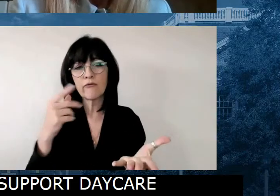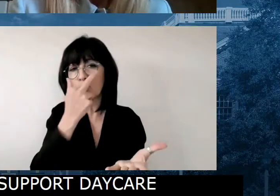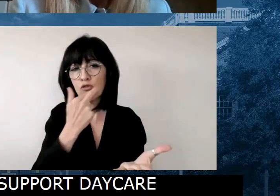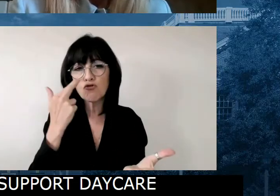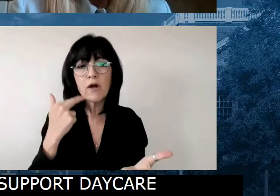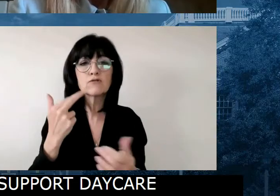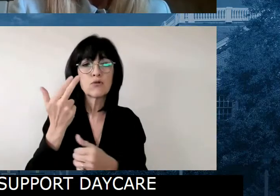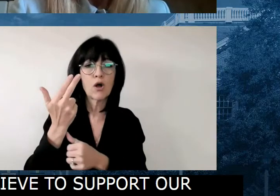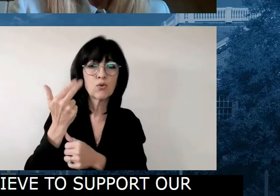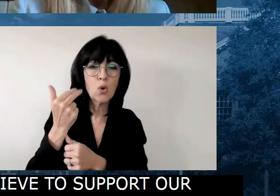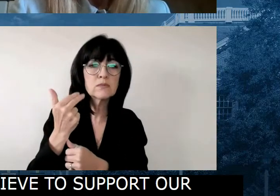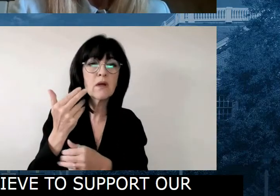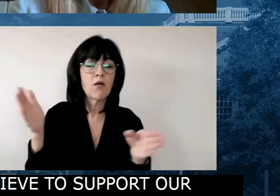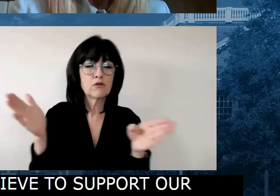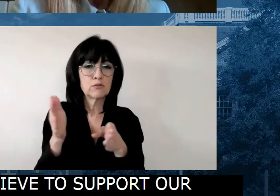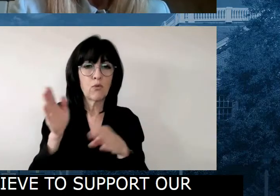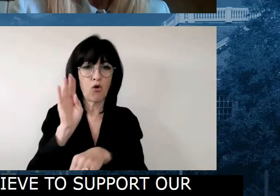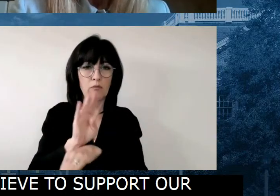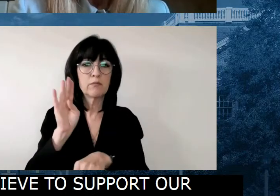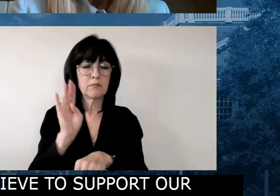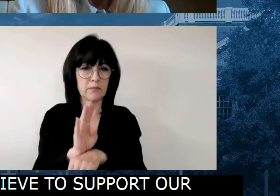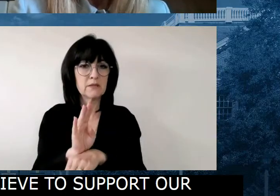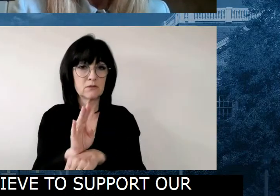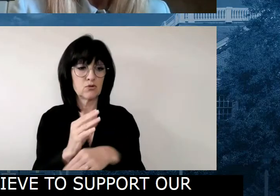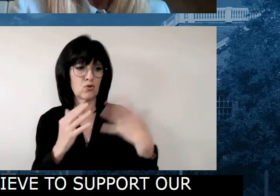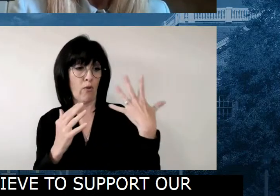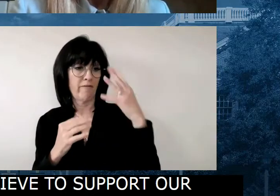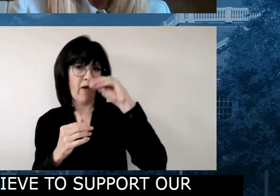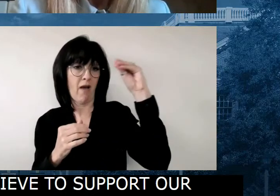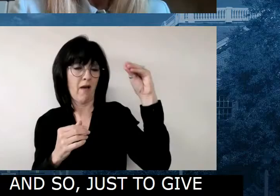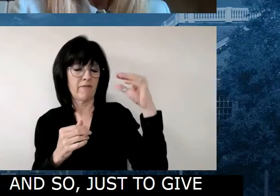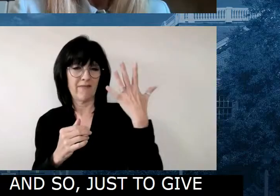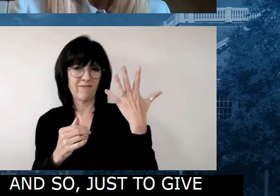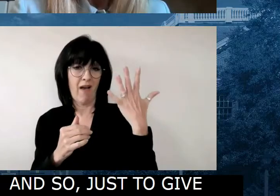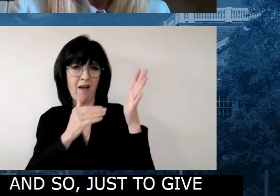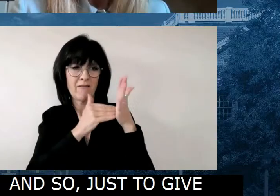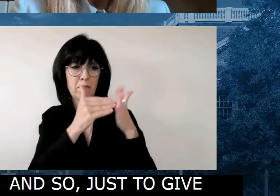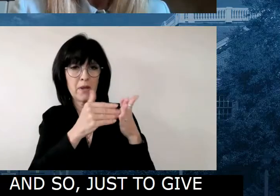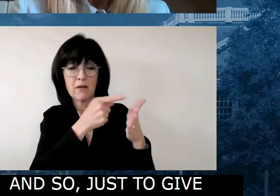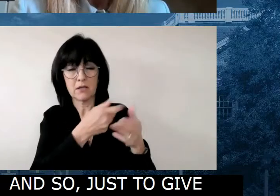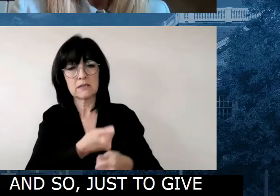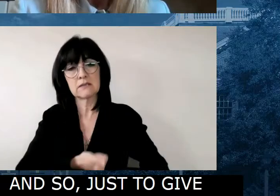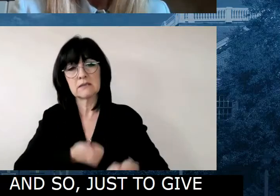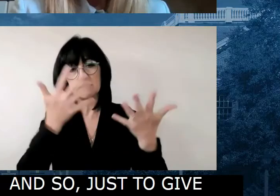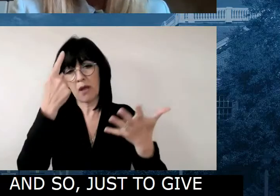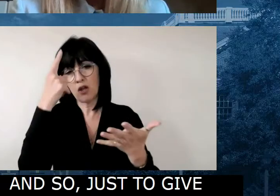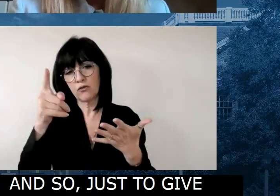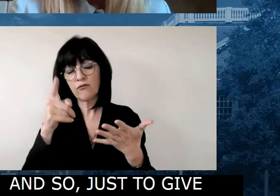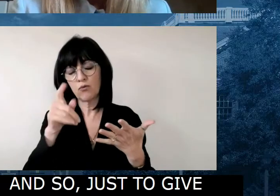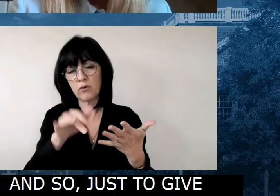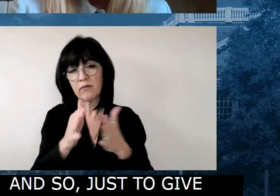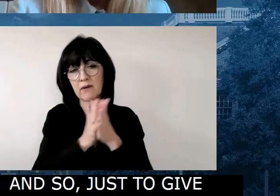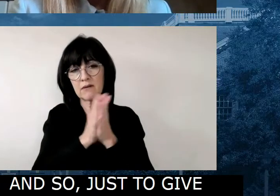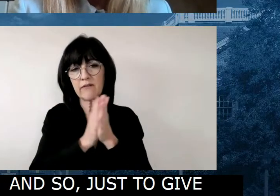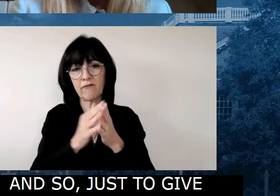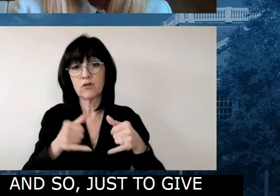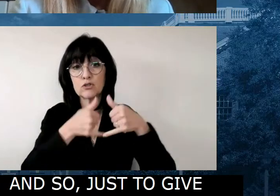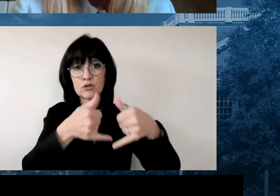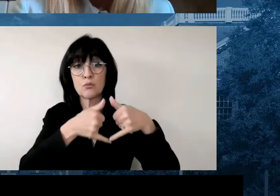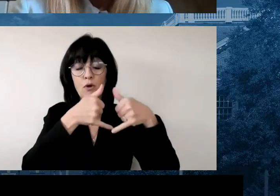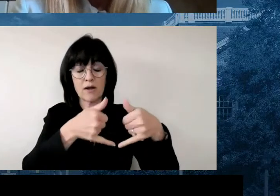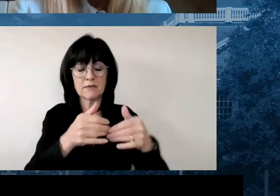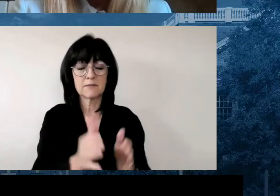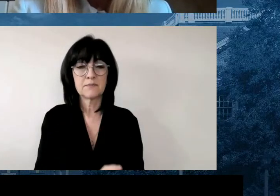you some, you know, order of magnitude. right, next we'll go to Amy Cherry with